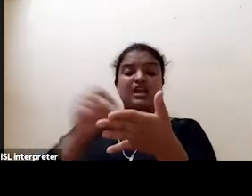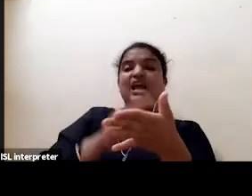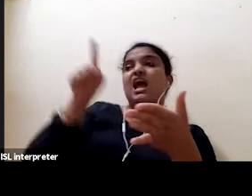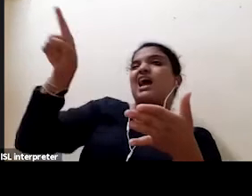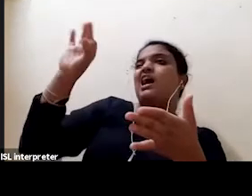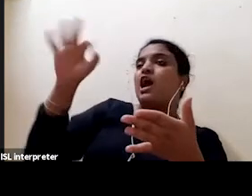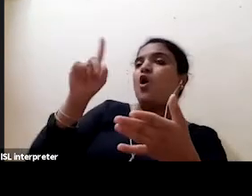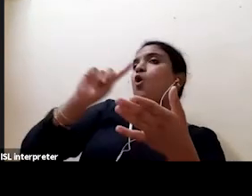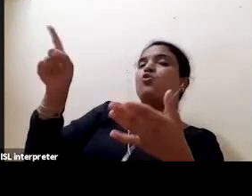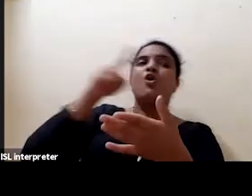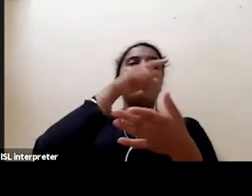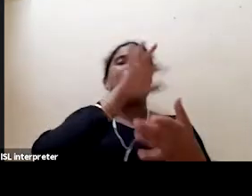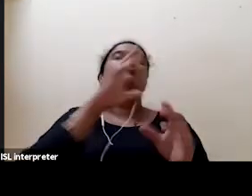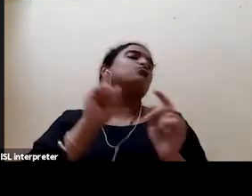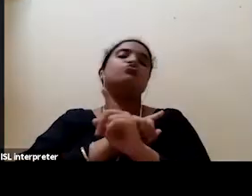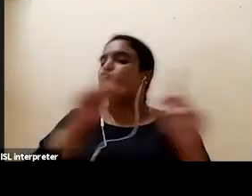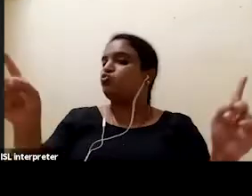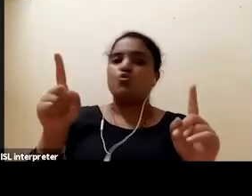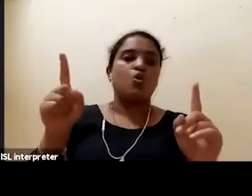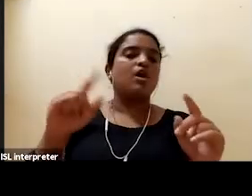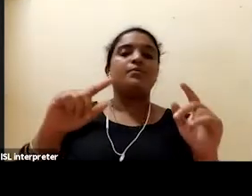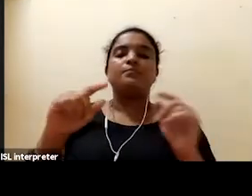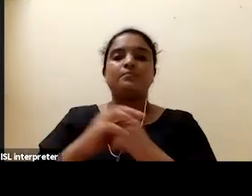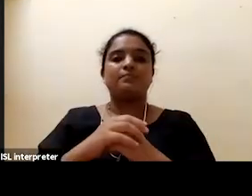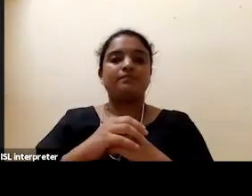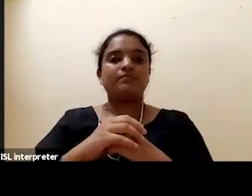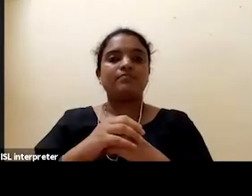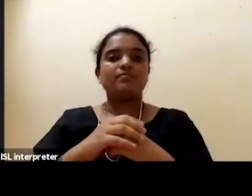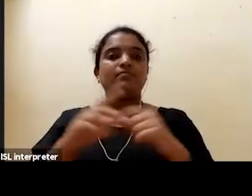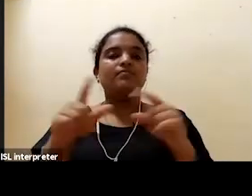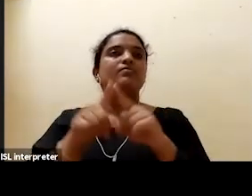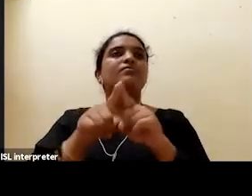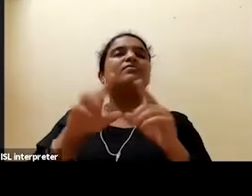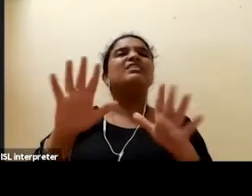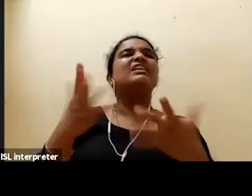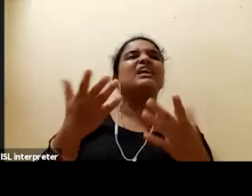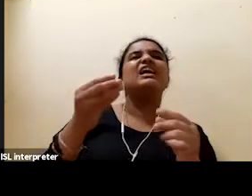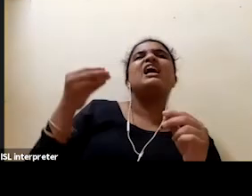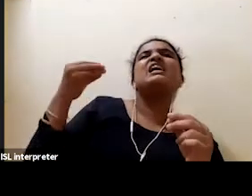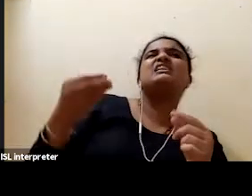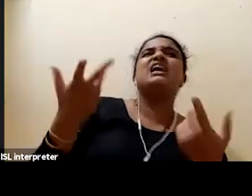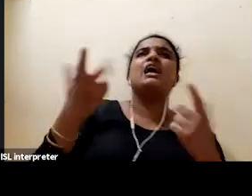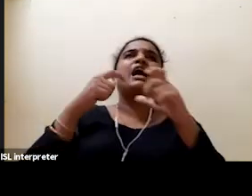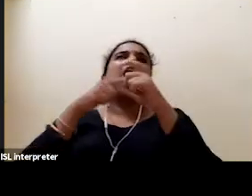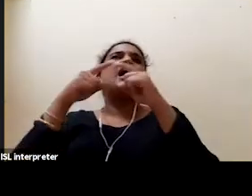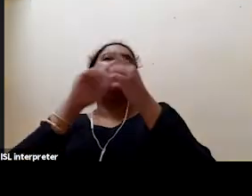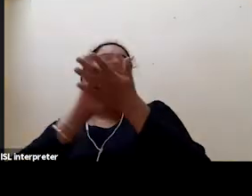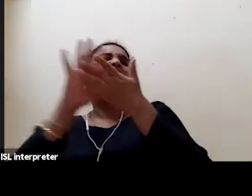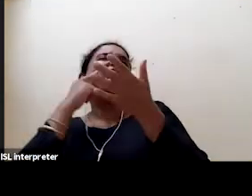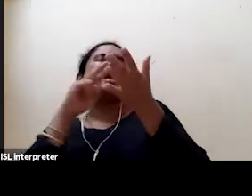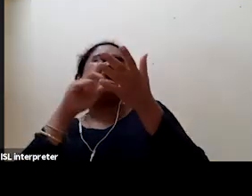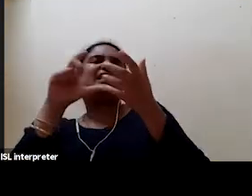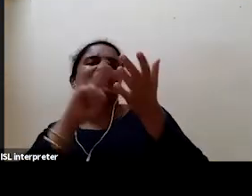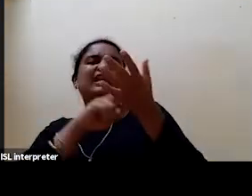choices. Again, use don't never use descriptors like cheap, gross, ethnic, or a very generalized term